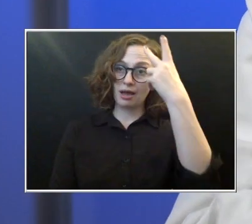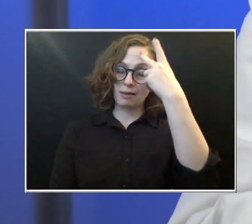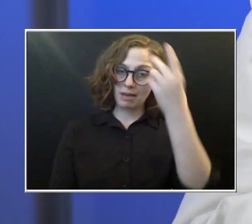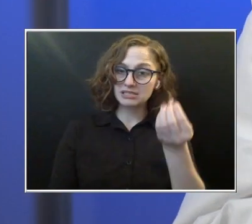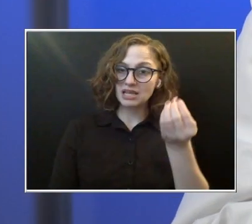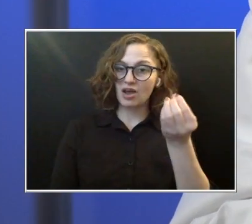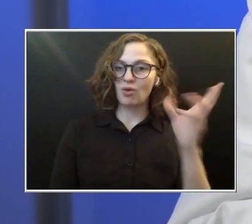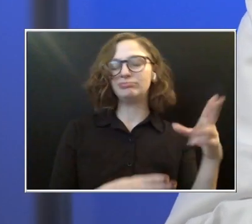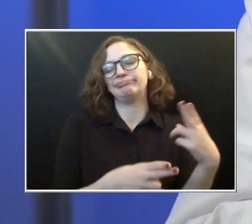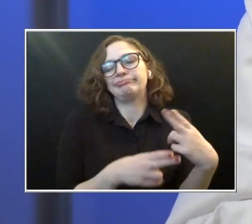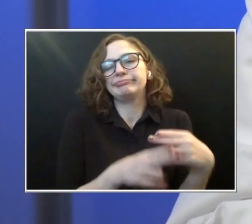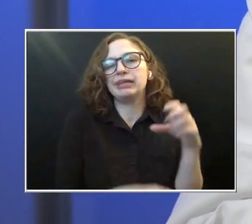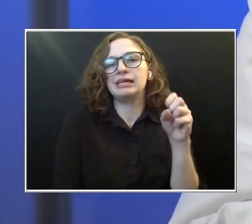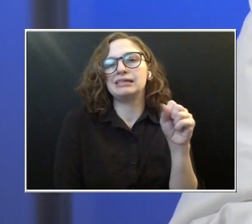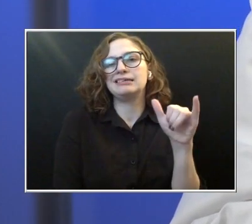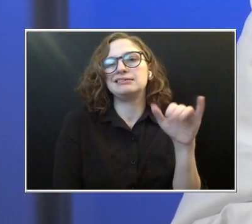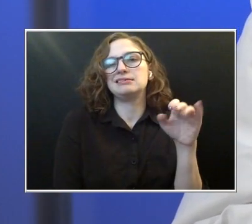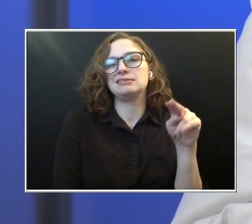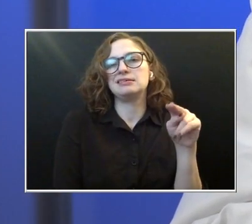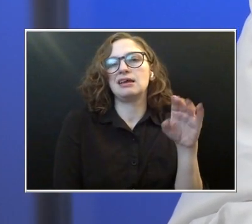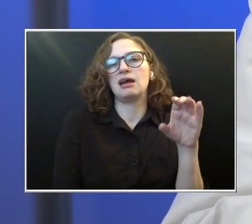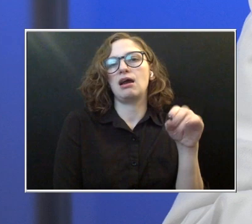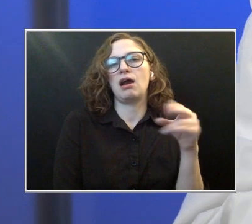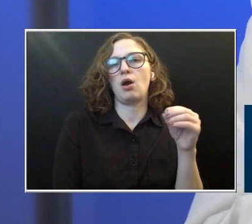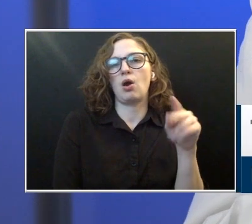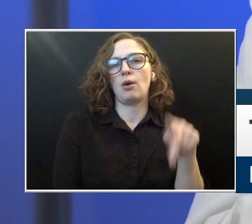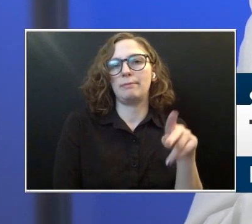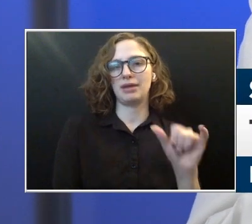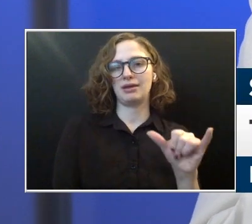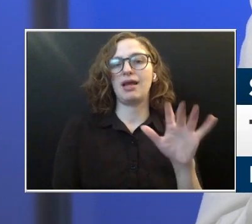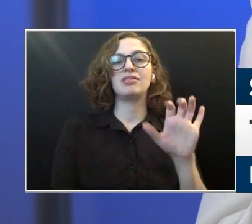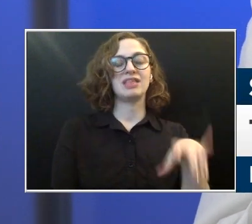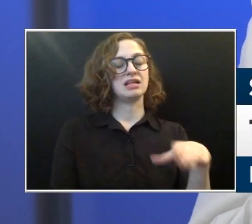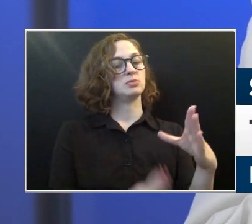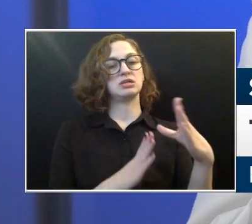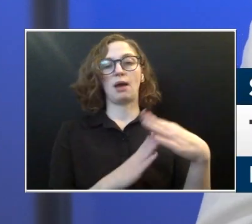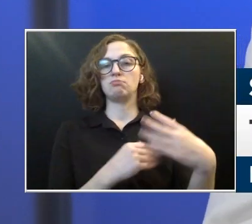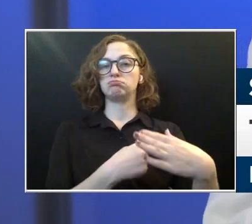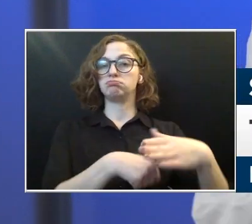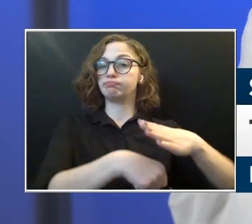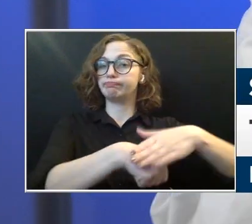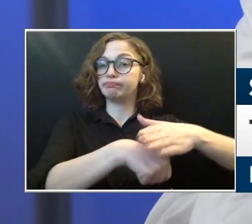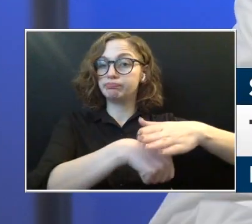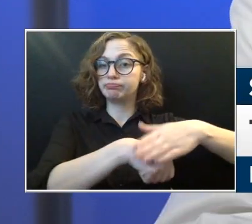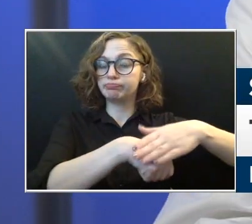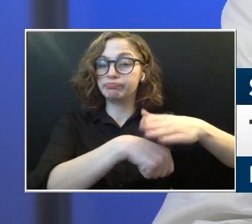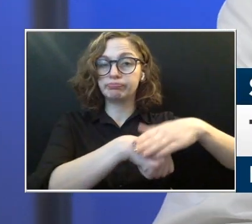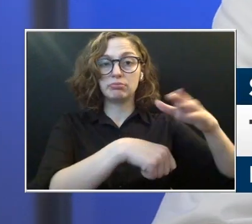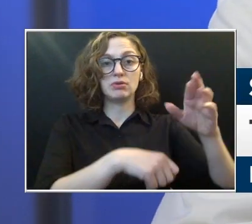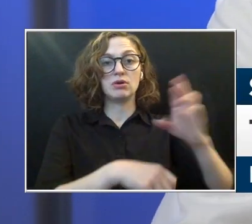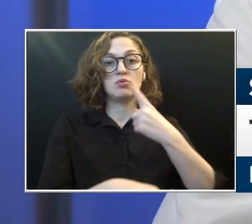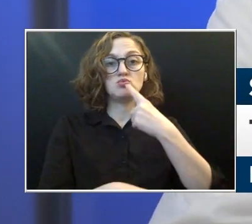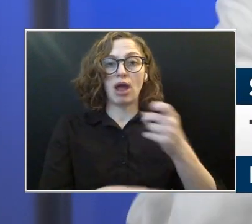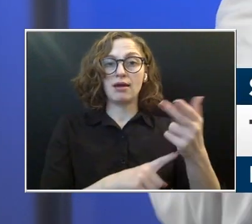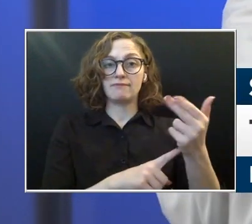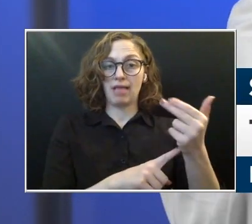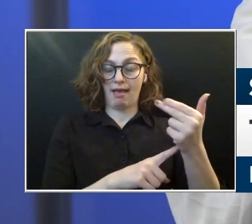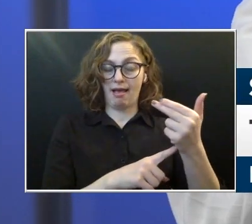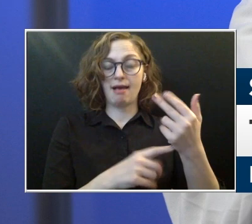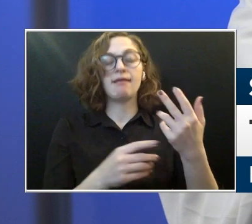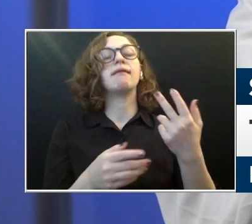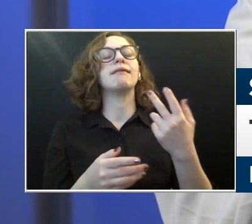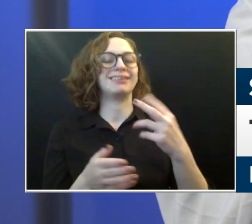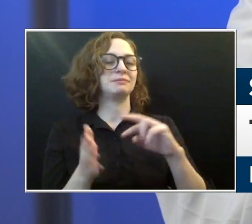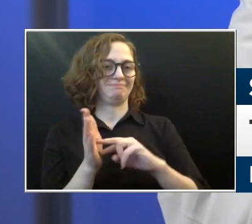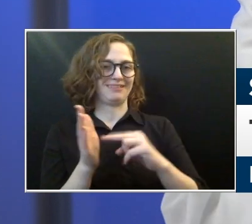the biggest red flags for pulmonary hypertension. That means that right side of the heart's not getting blood through the lungs and then to the left and up to the